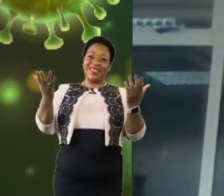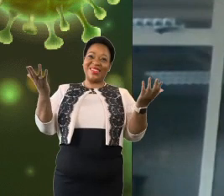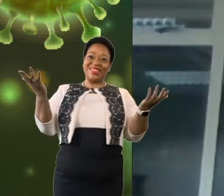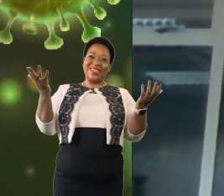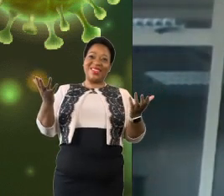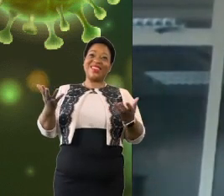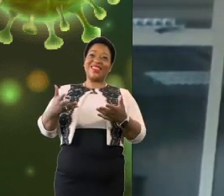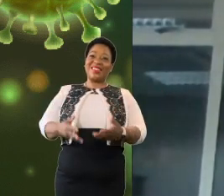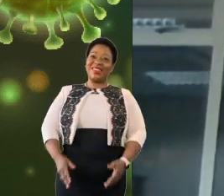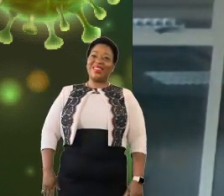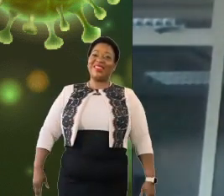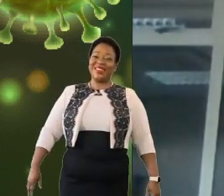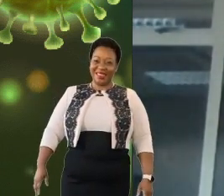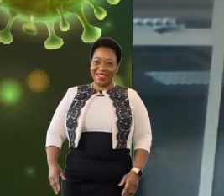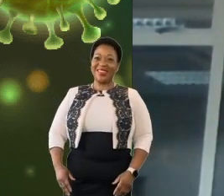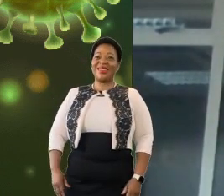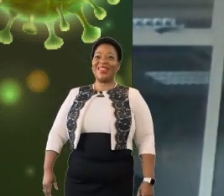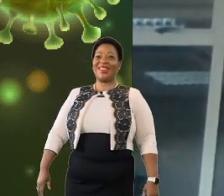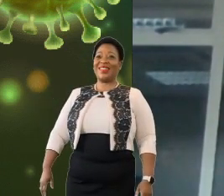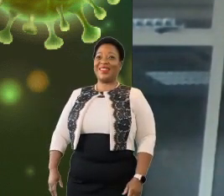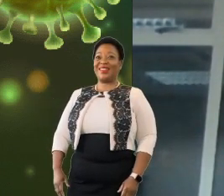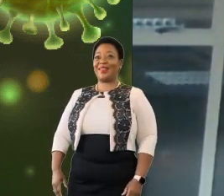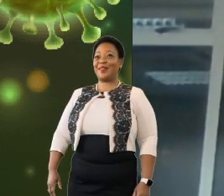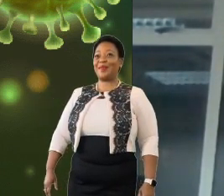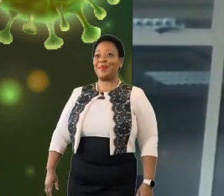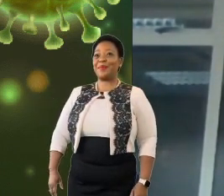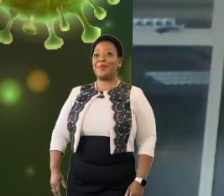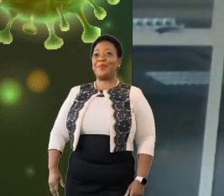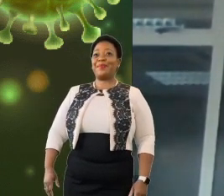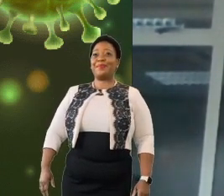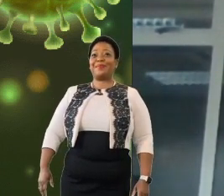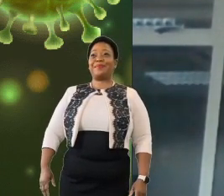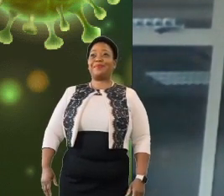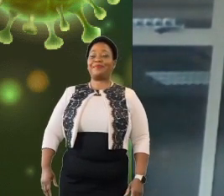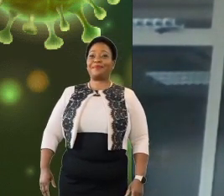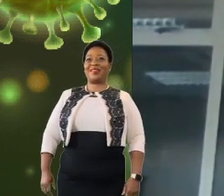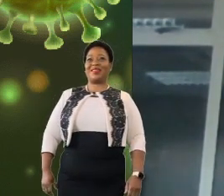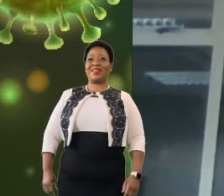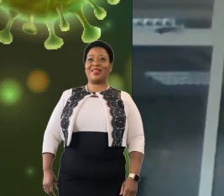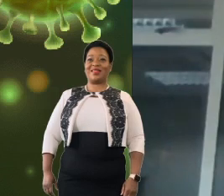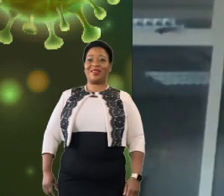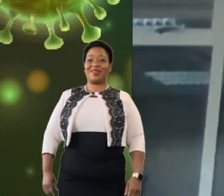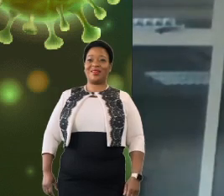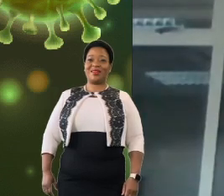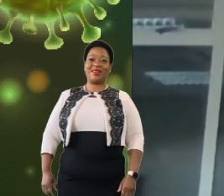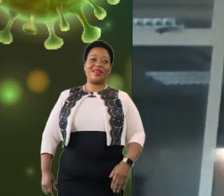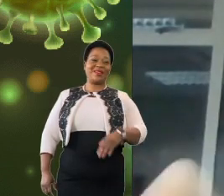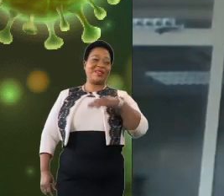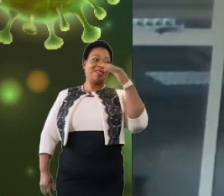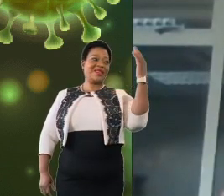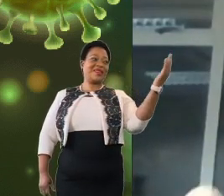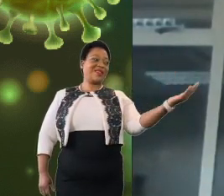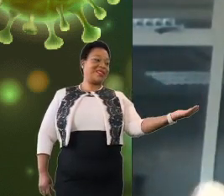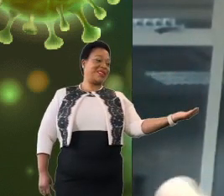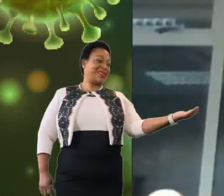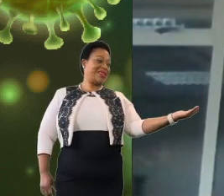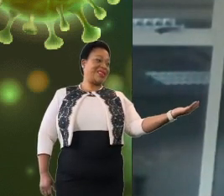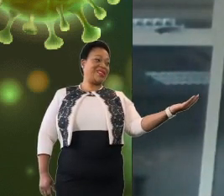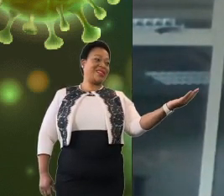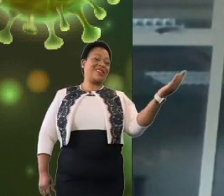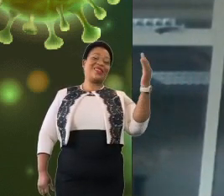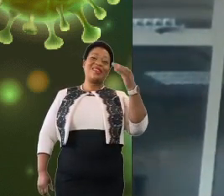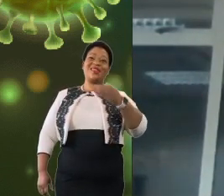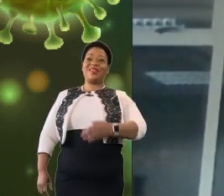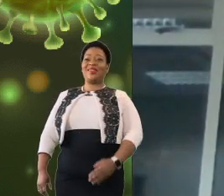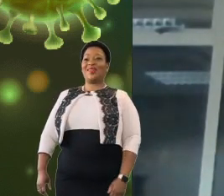our compliance regulations, rather than it being based on each person's knowledge and understanding of